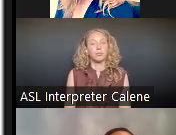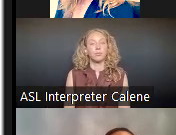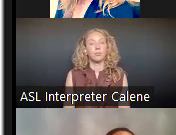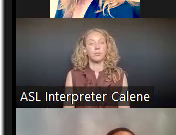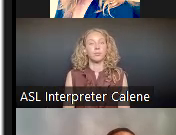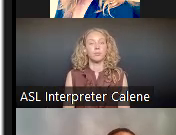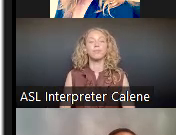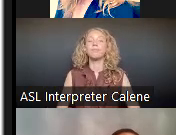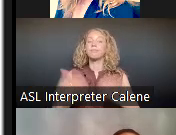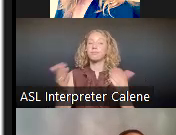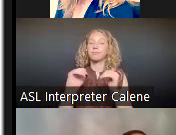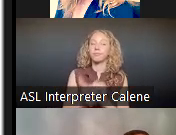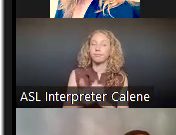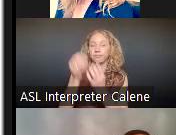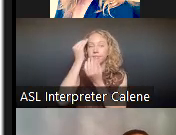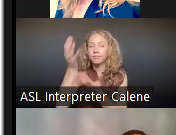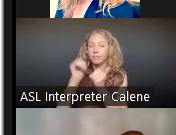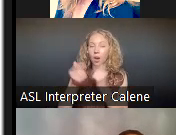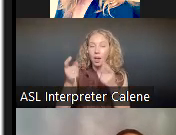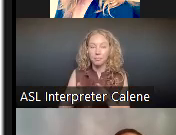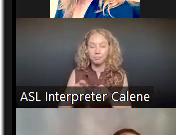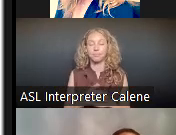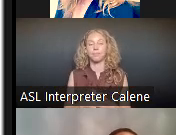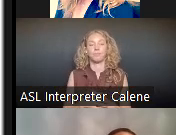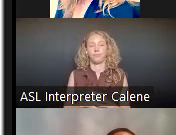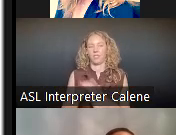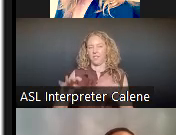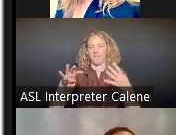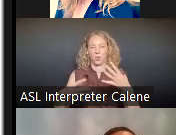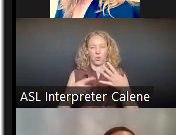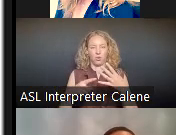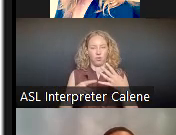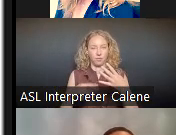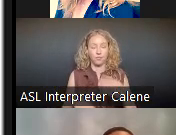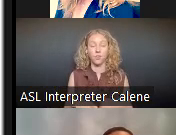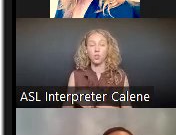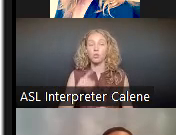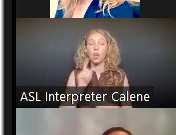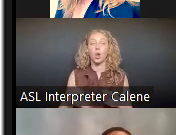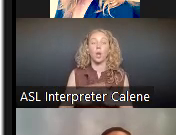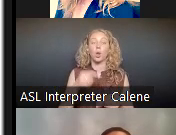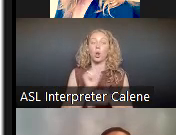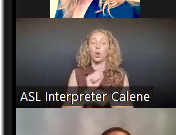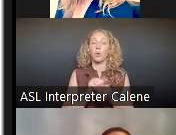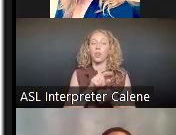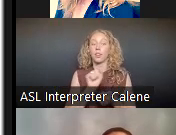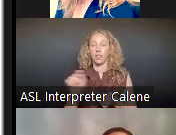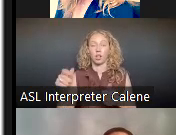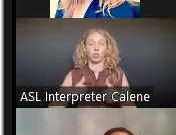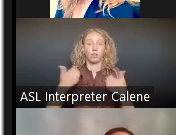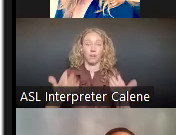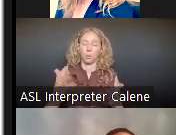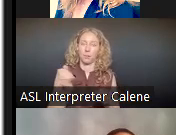So how do notifications take place, right? Step 4, ultimately, when we are working with survivors, we want to empower